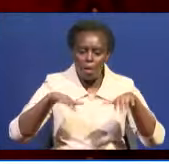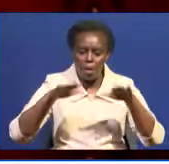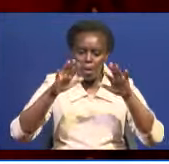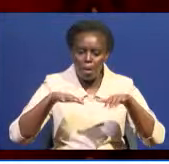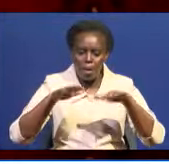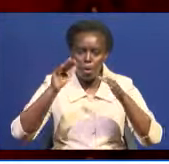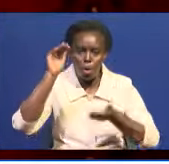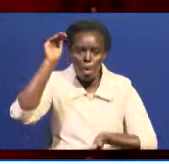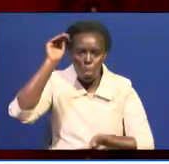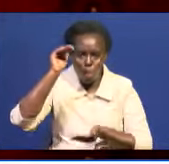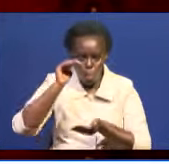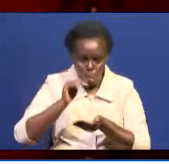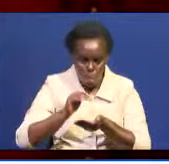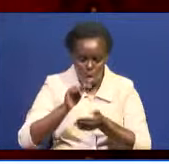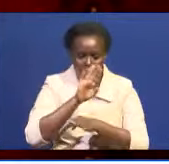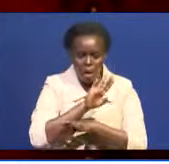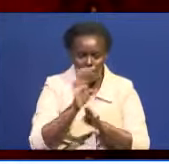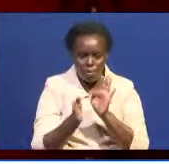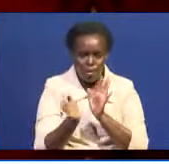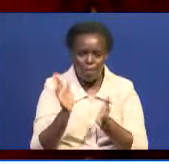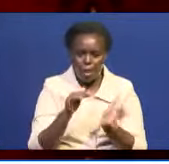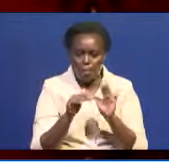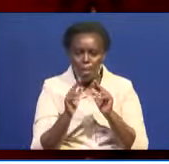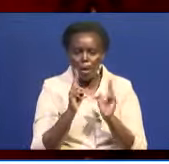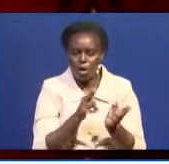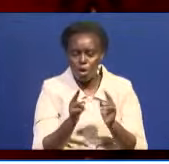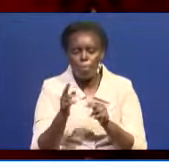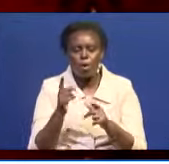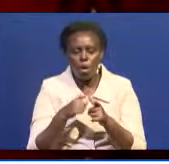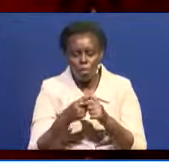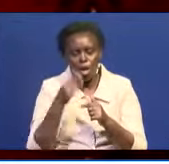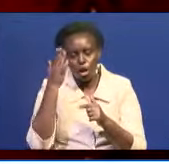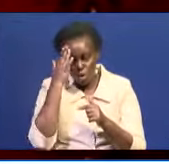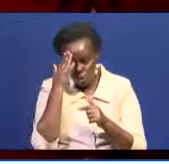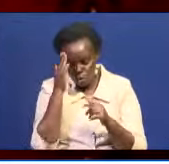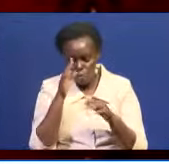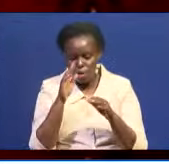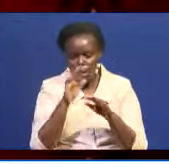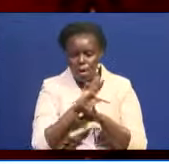and everything now returns to normal. Thank you, Mr. Speaker.